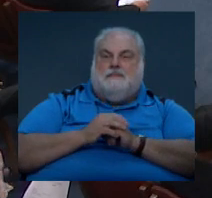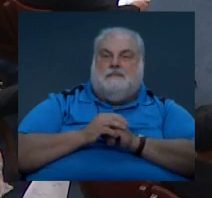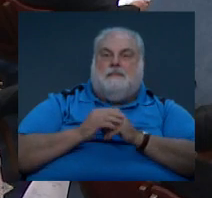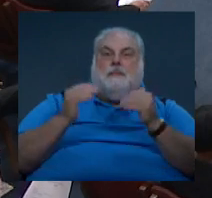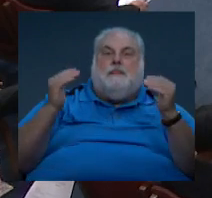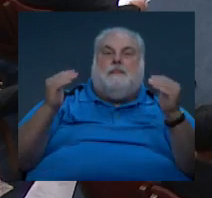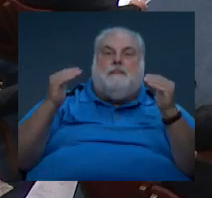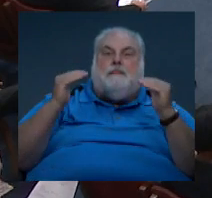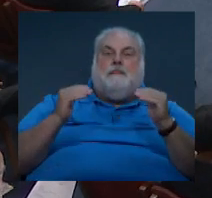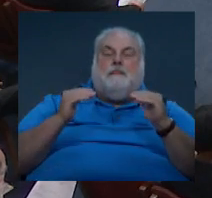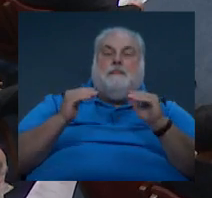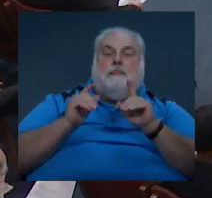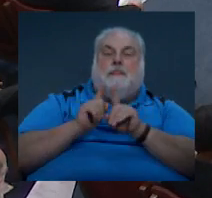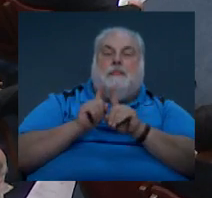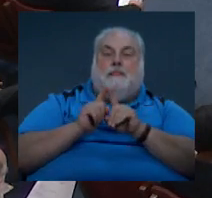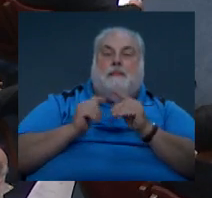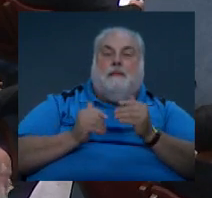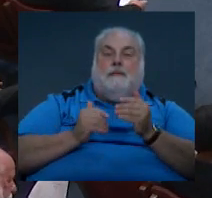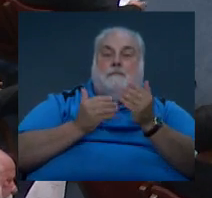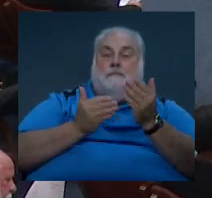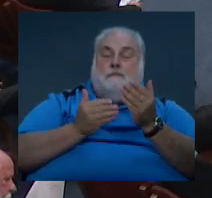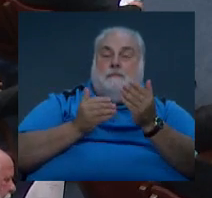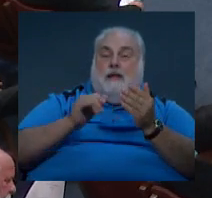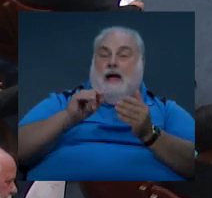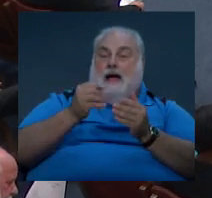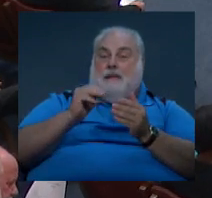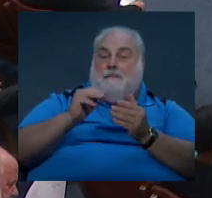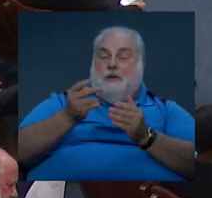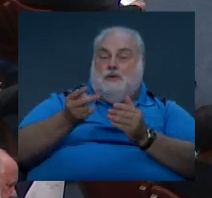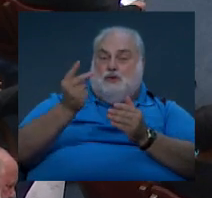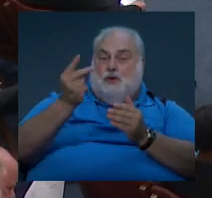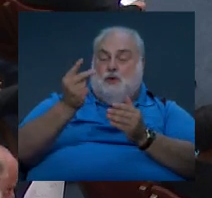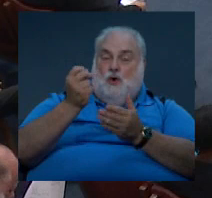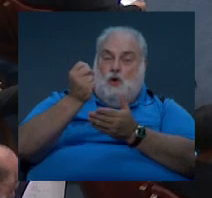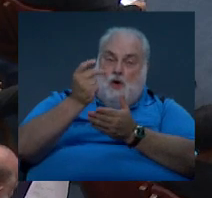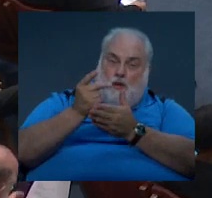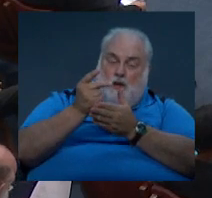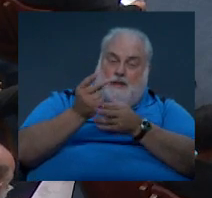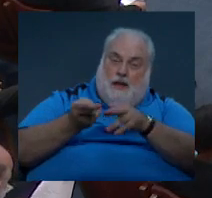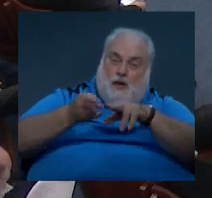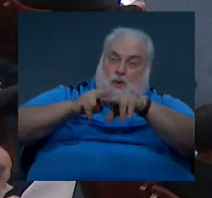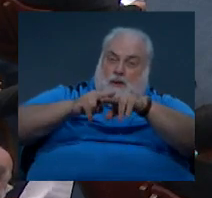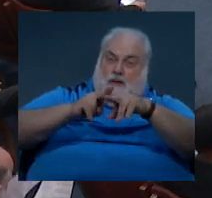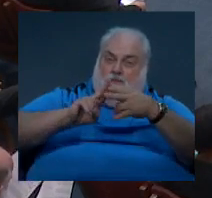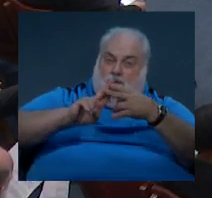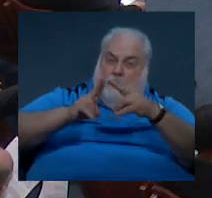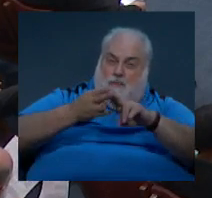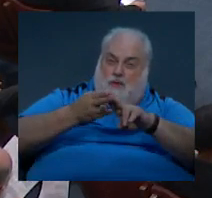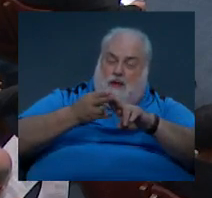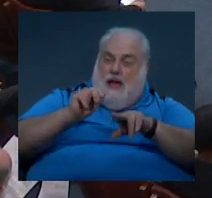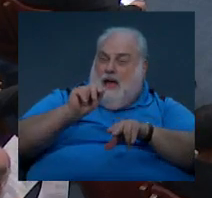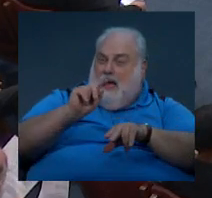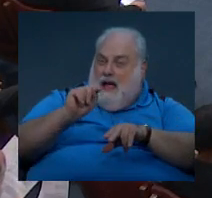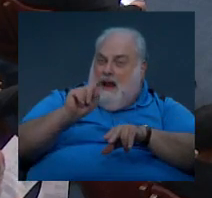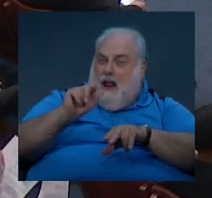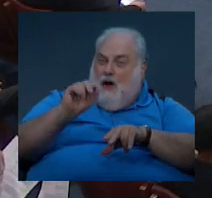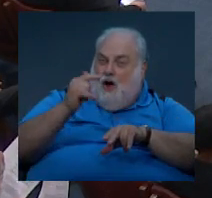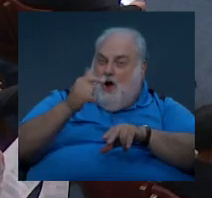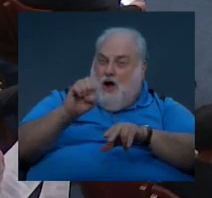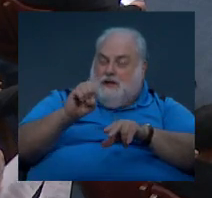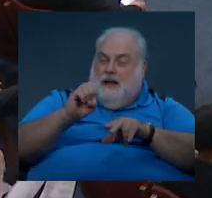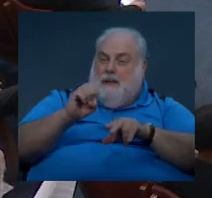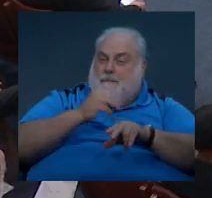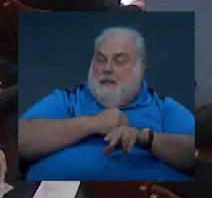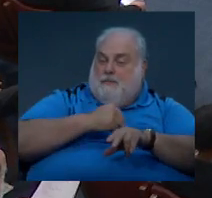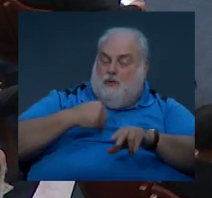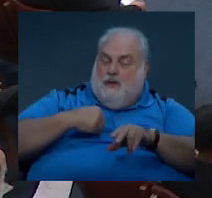We now also have item 2 for an ordinance authorizing the increase in the number of at-large members on the Commission of Children